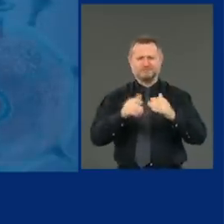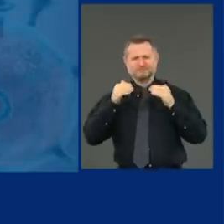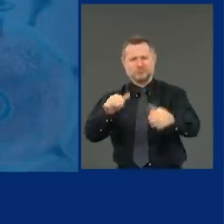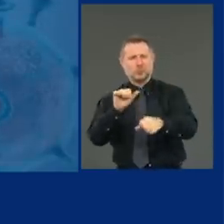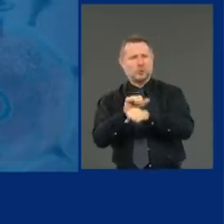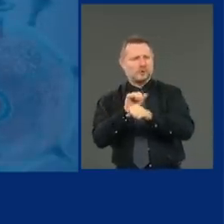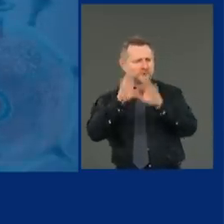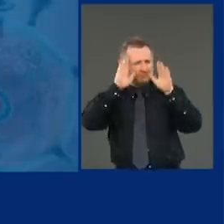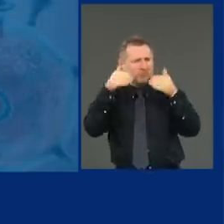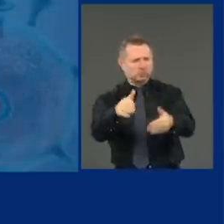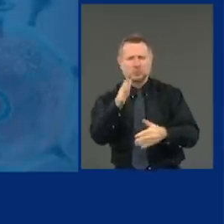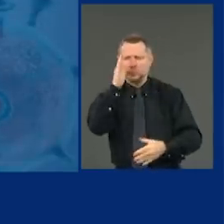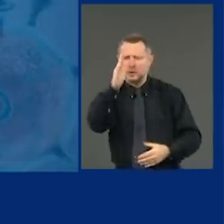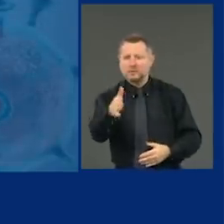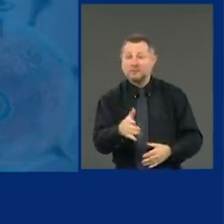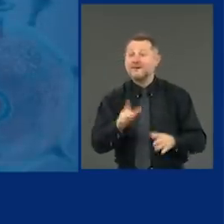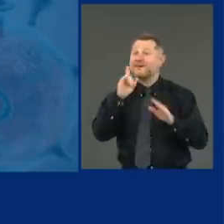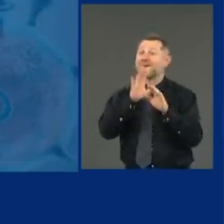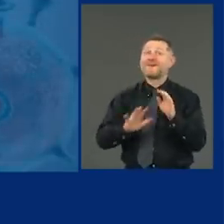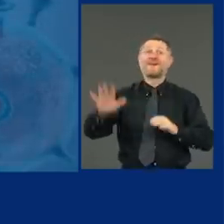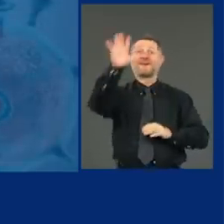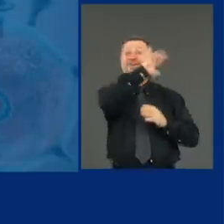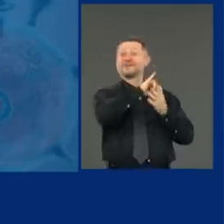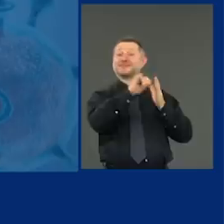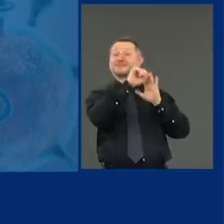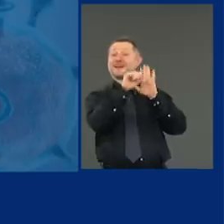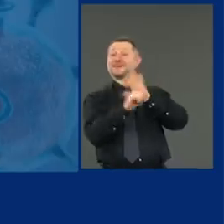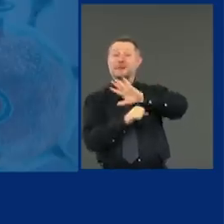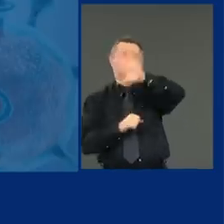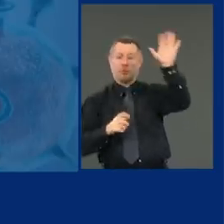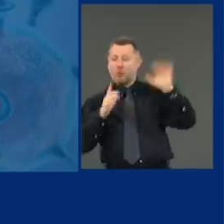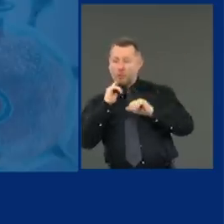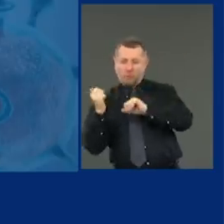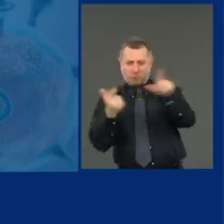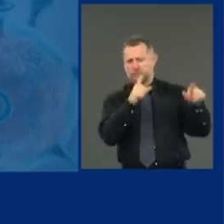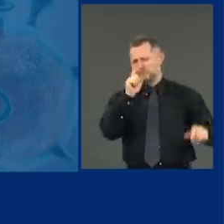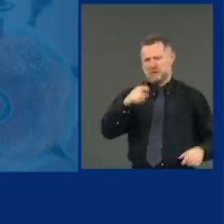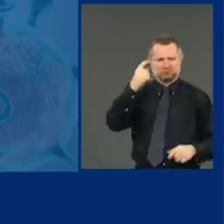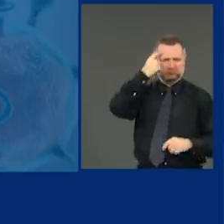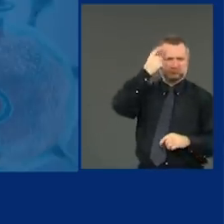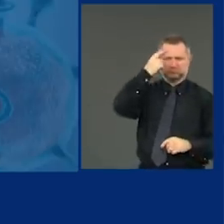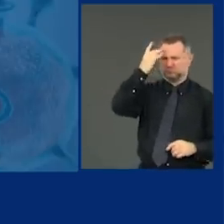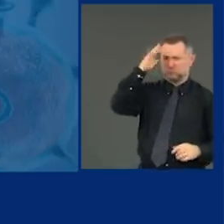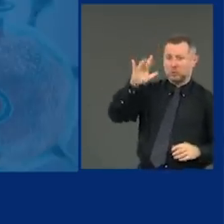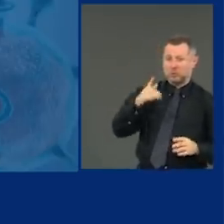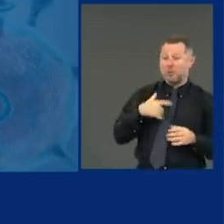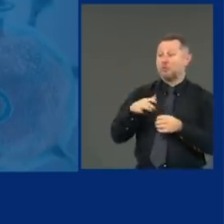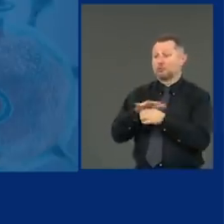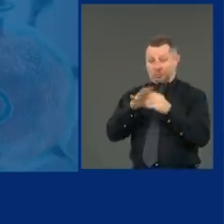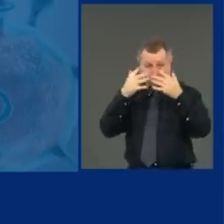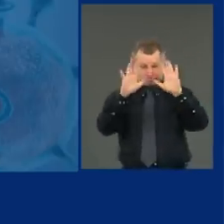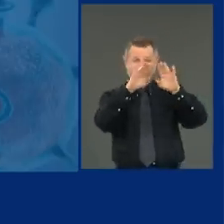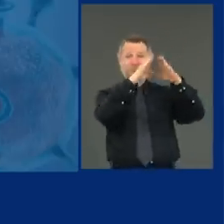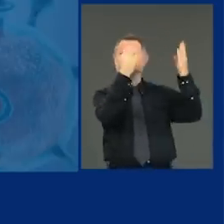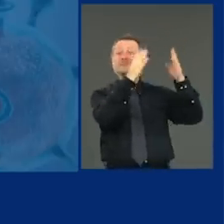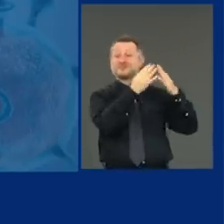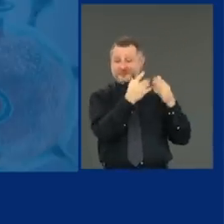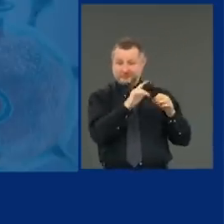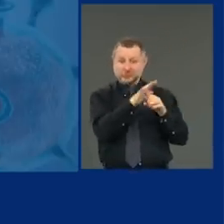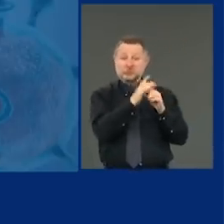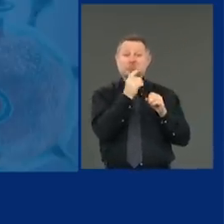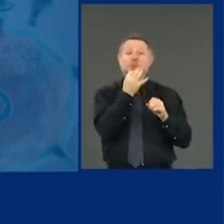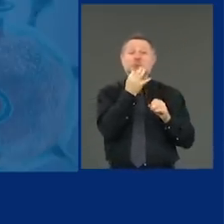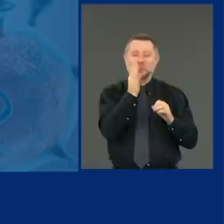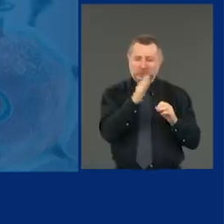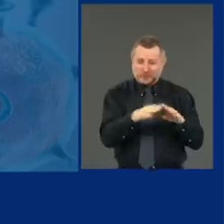Statewide, we all have to remain smart. Regions that are opened, regions that are reopening, New York City that hasn't opened